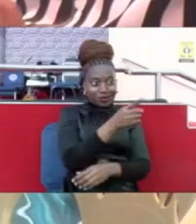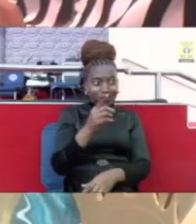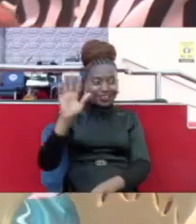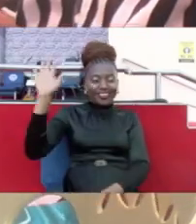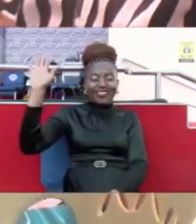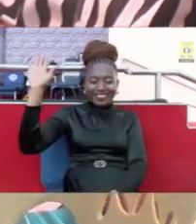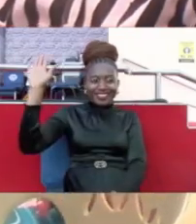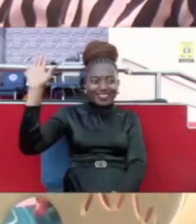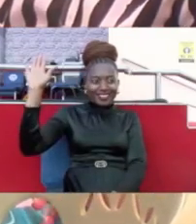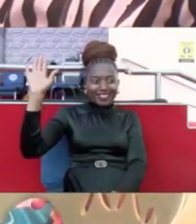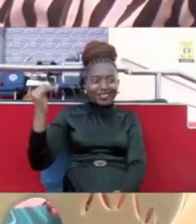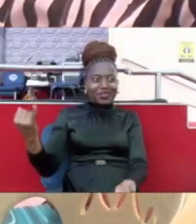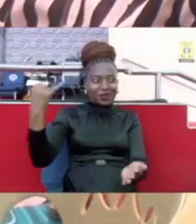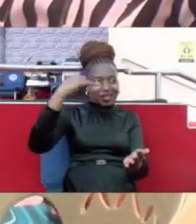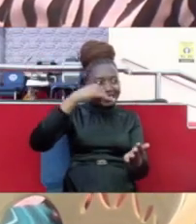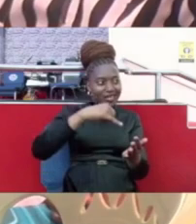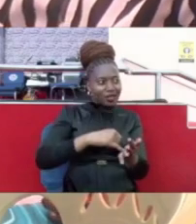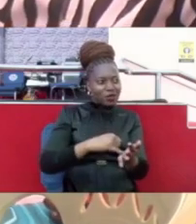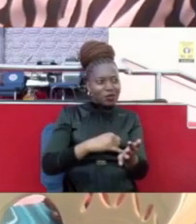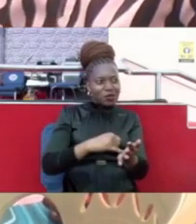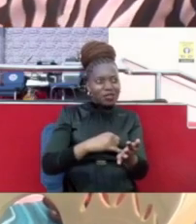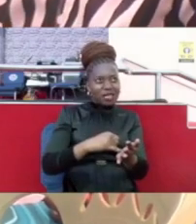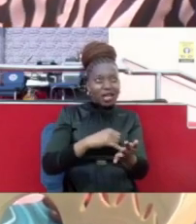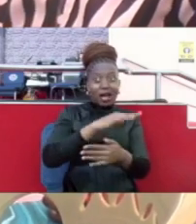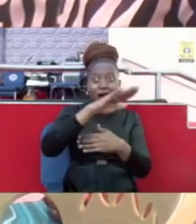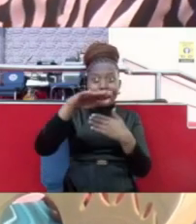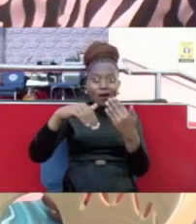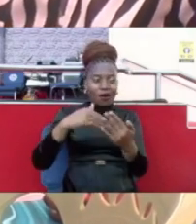That includes just about every person